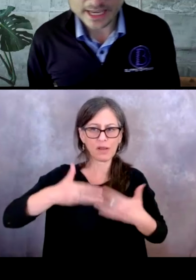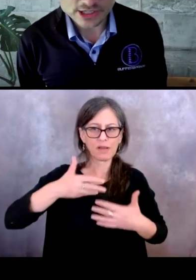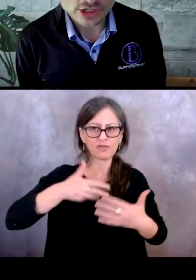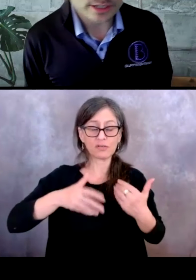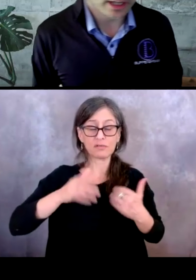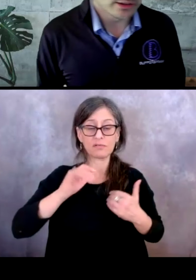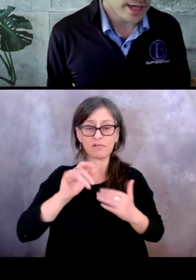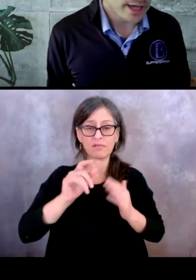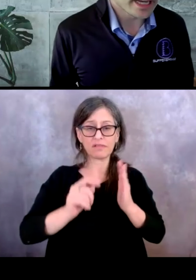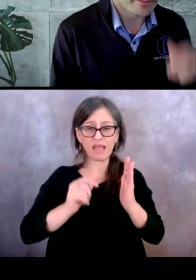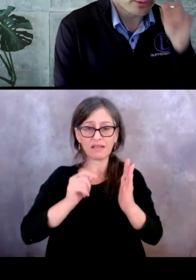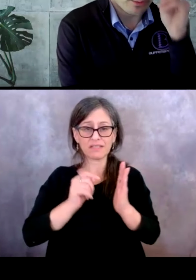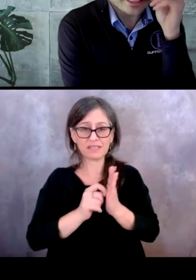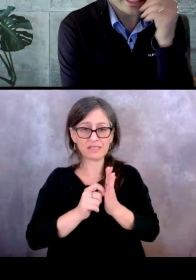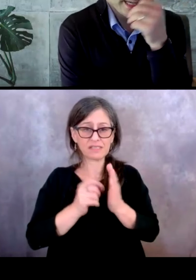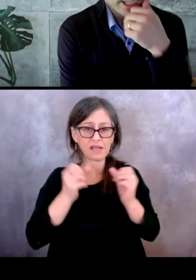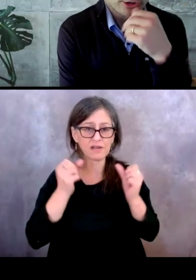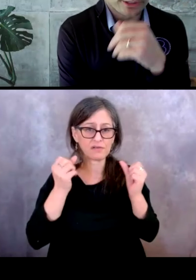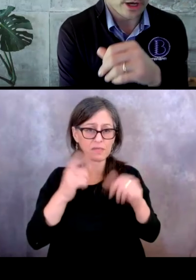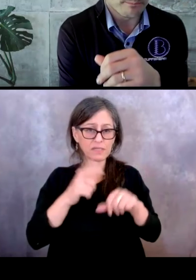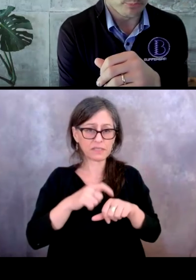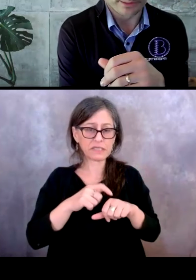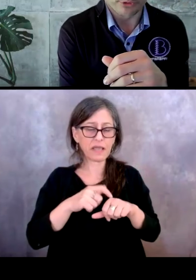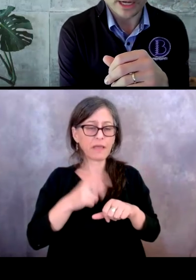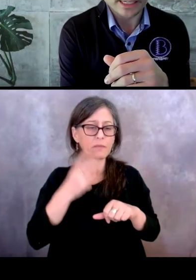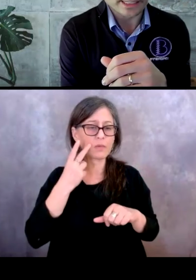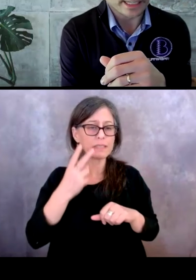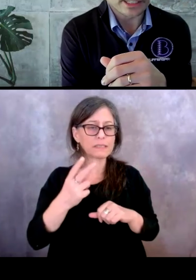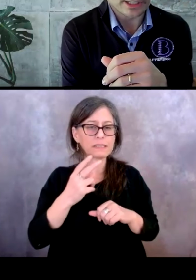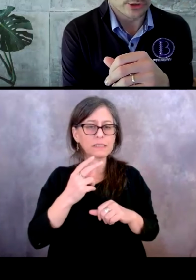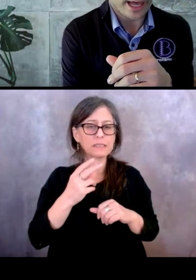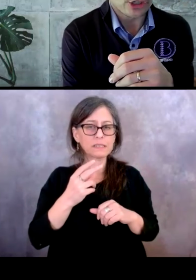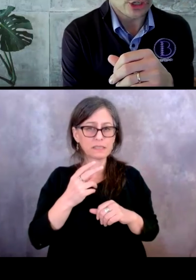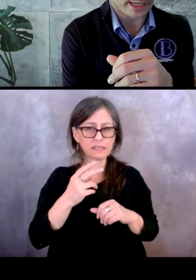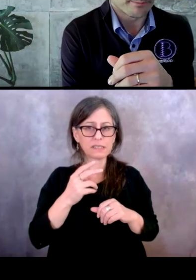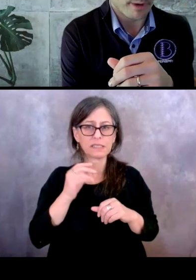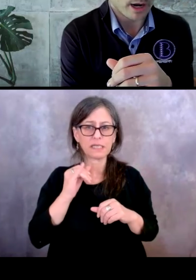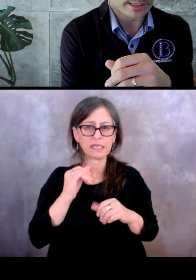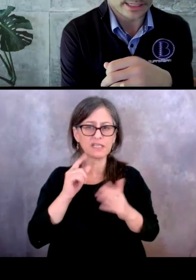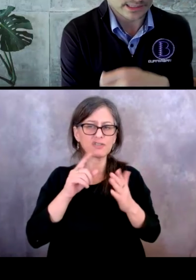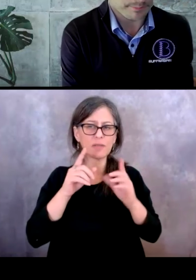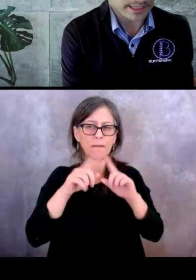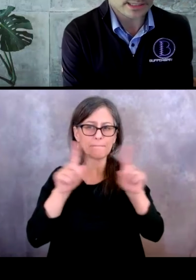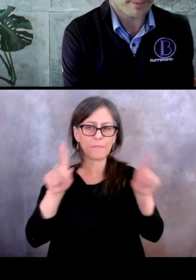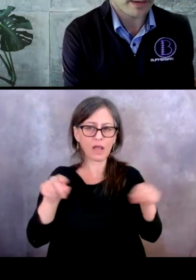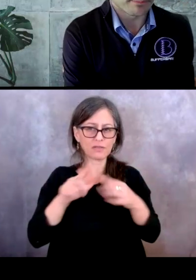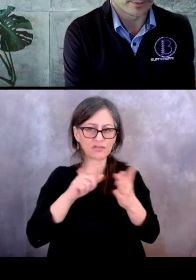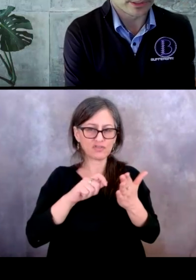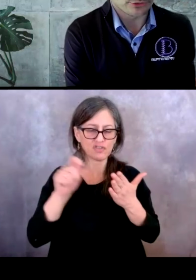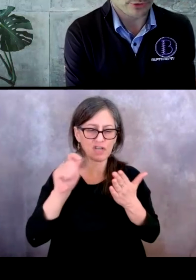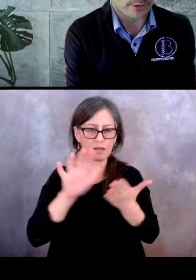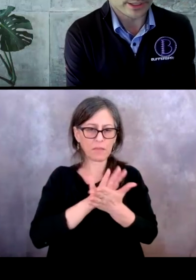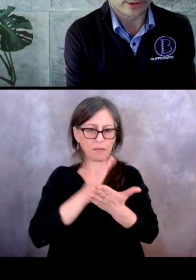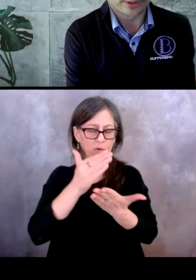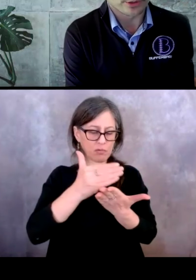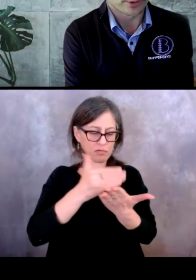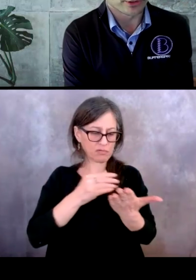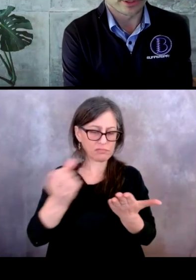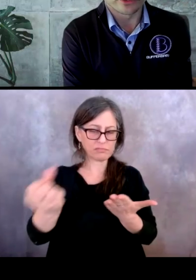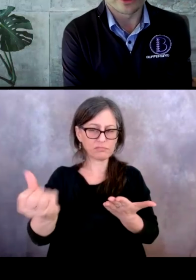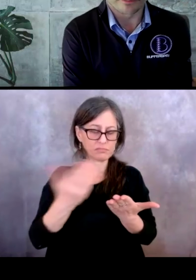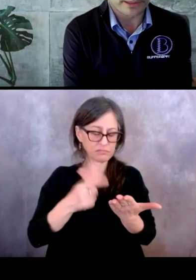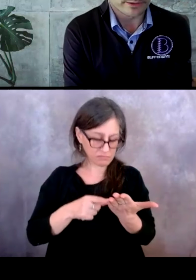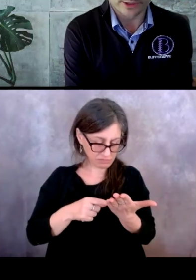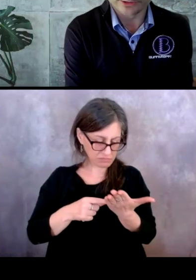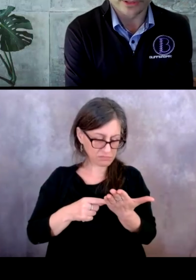this stage, a lot of times what we see is during the onboarding process, it's still that check in the box. It's a piece of paper that was thrown at you as you were